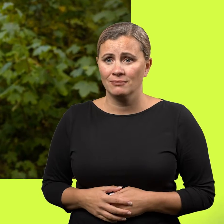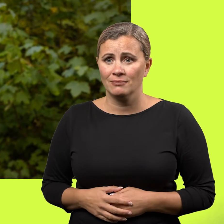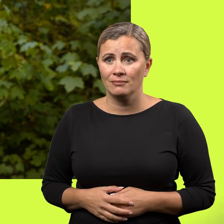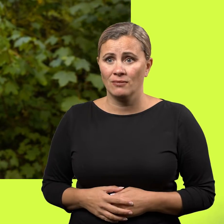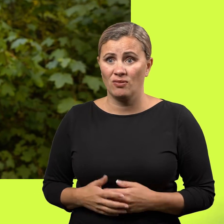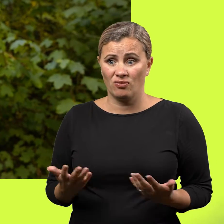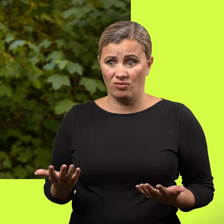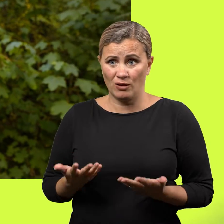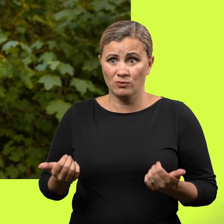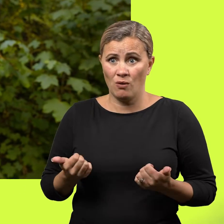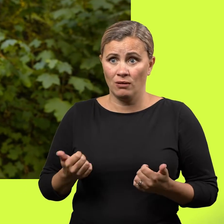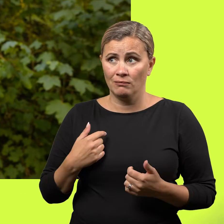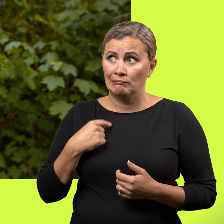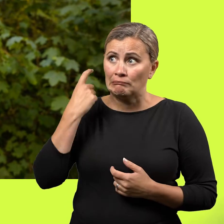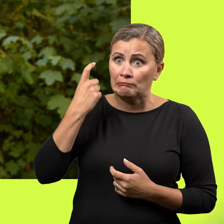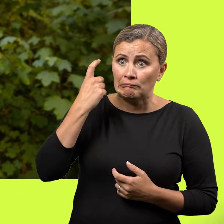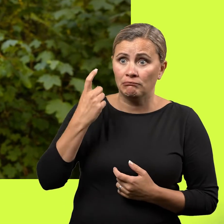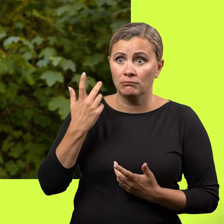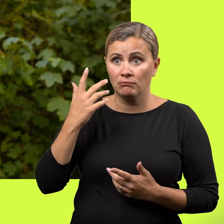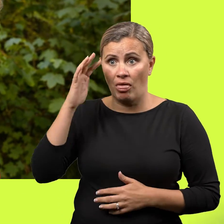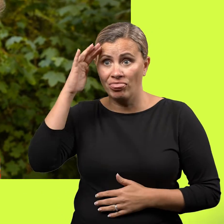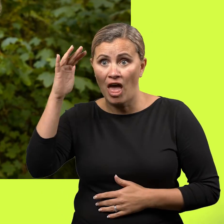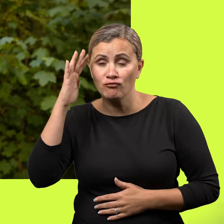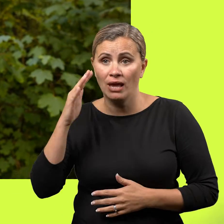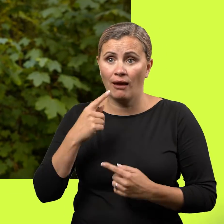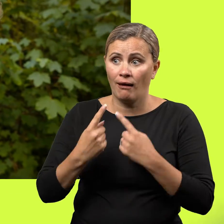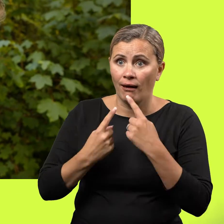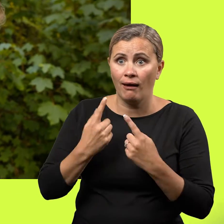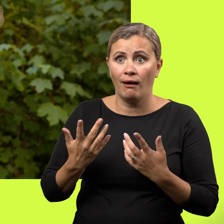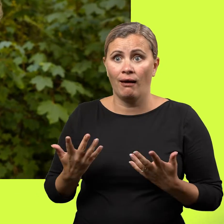That's all I got left. Prediction, theory,